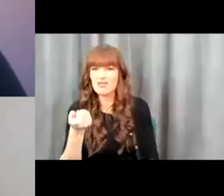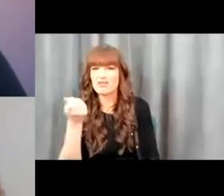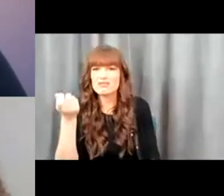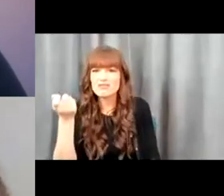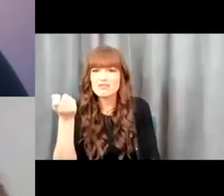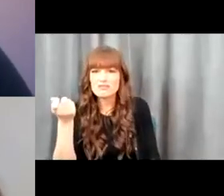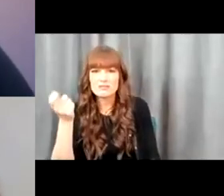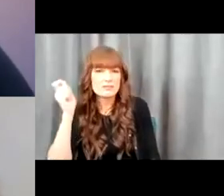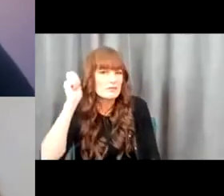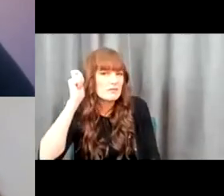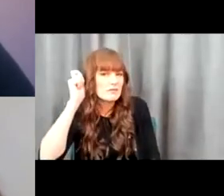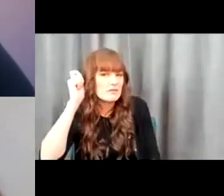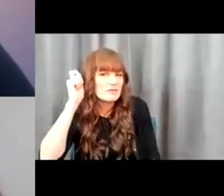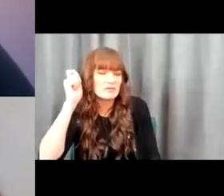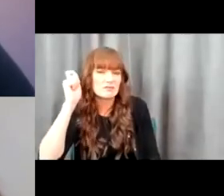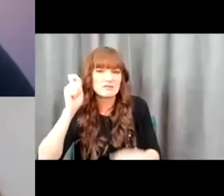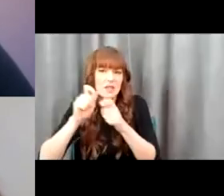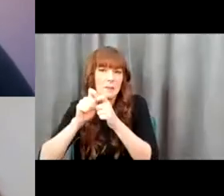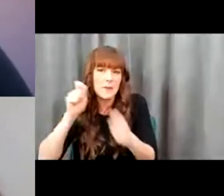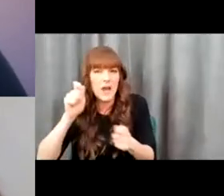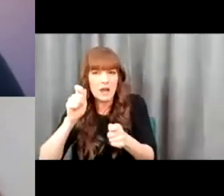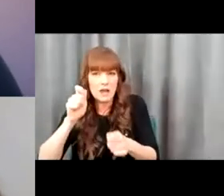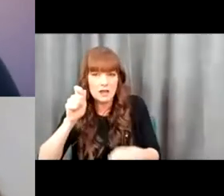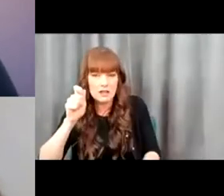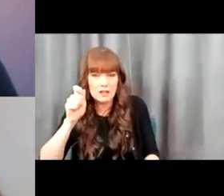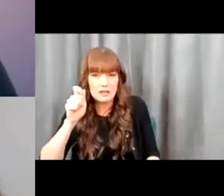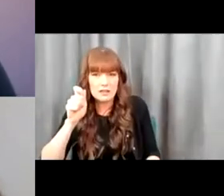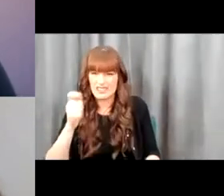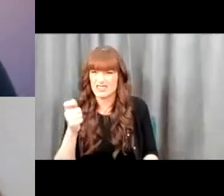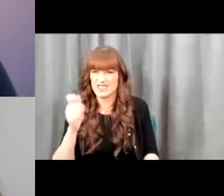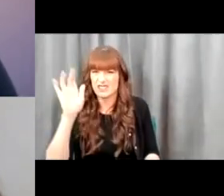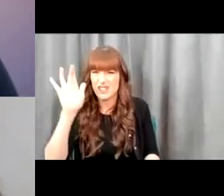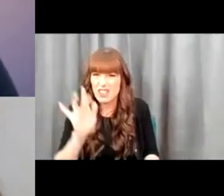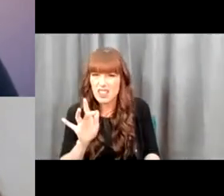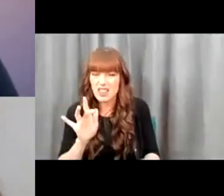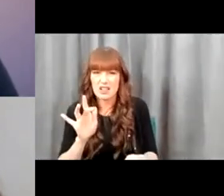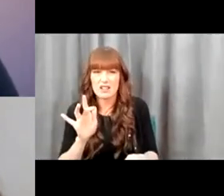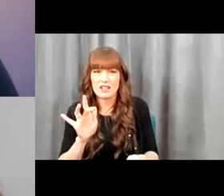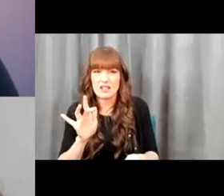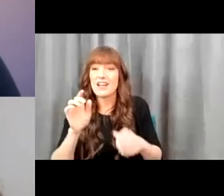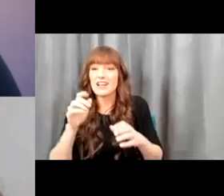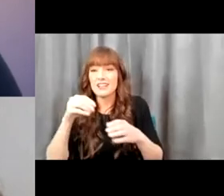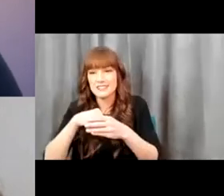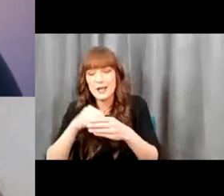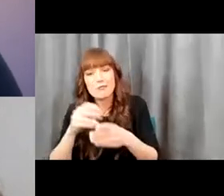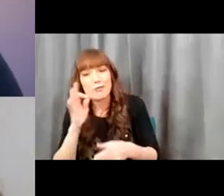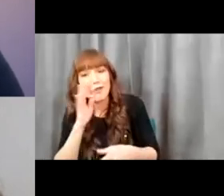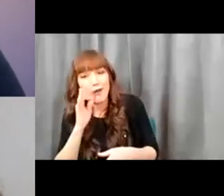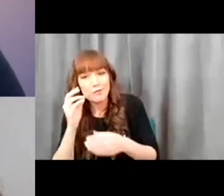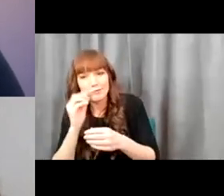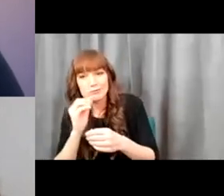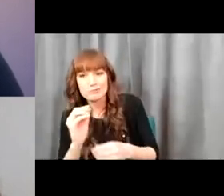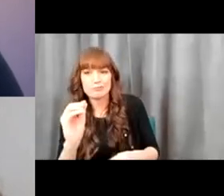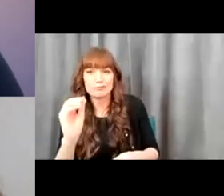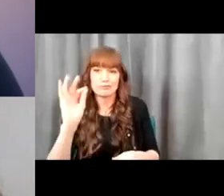shakes it next to his ear to check it, then pops the bottom off. It's been hollowed out. He produces a blunt from inside.